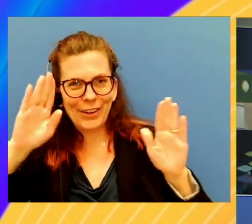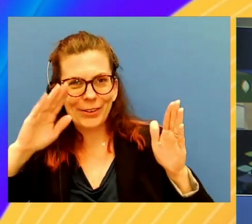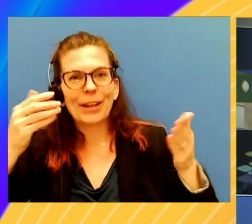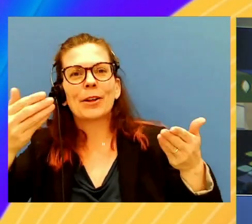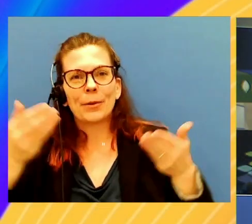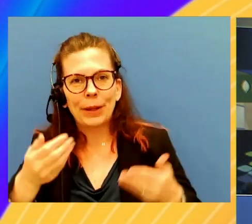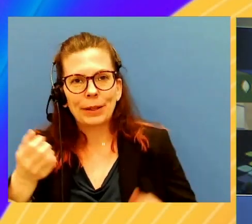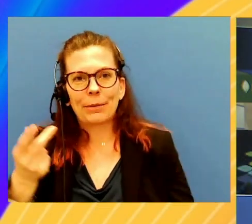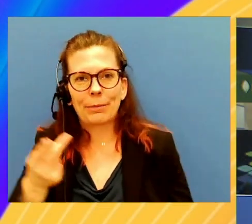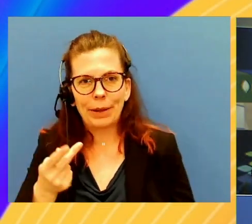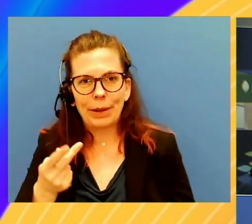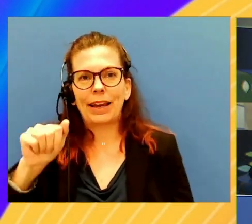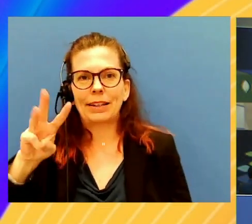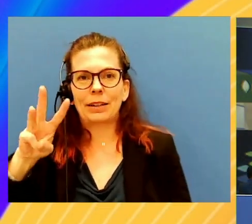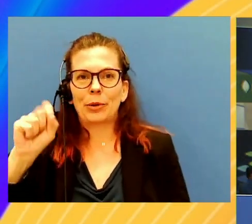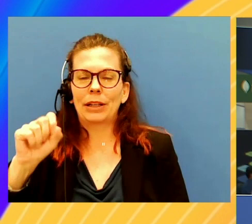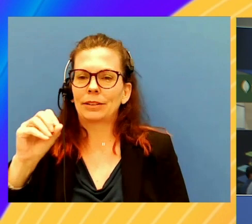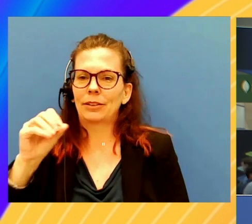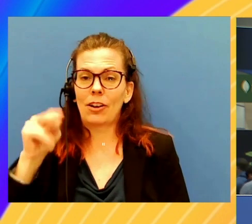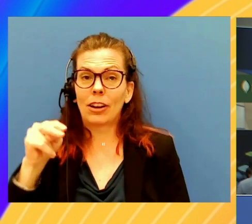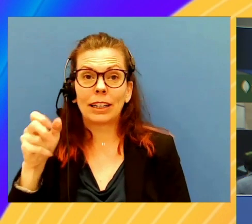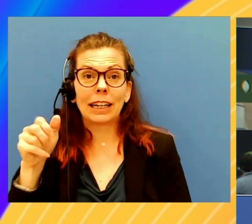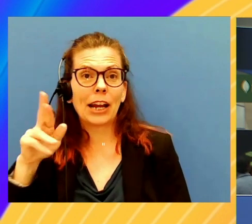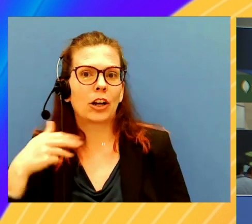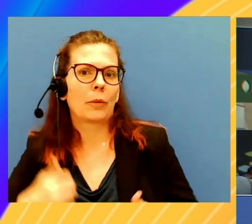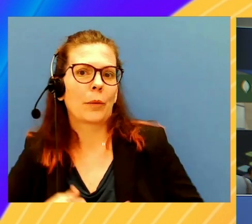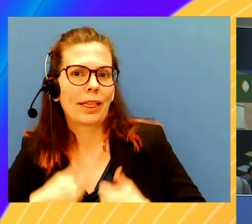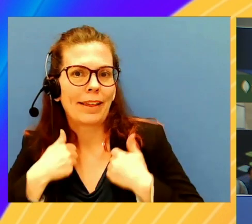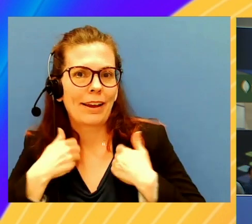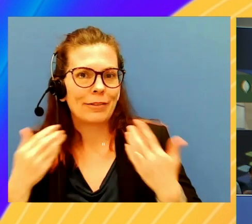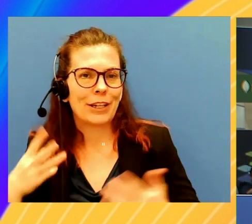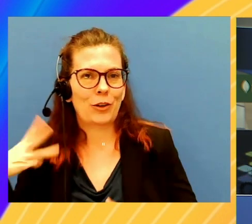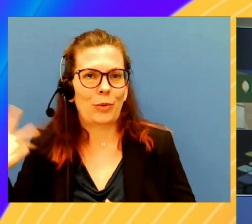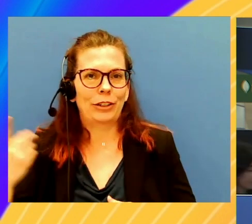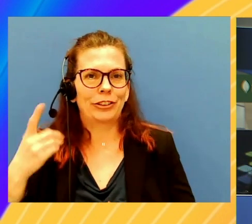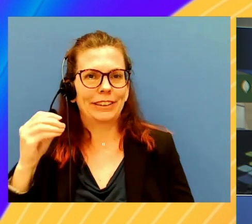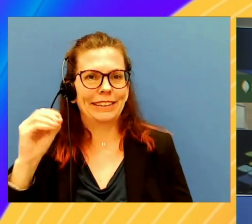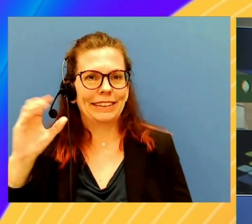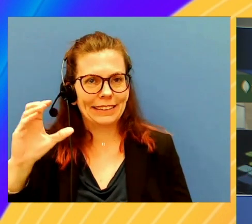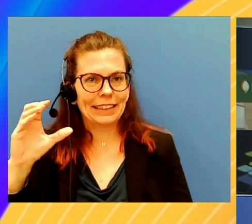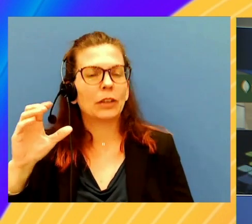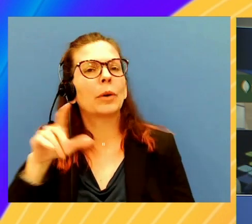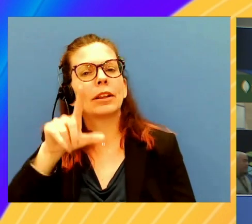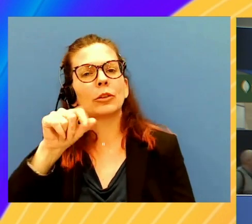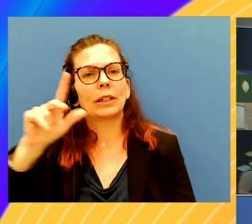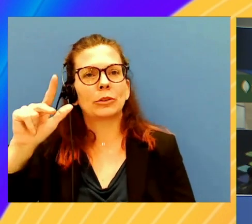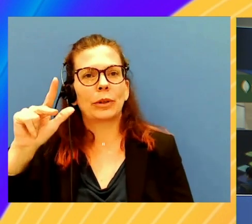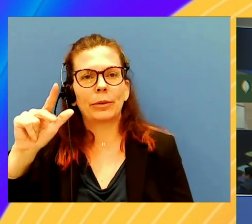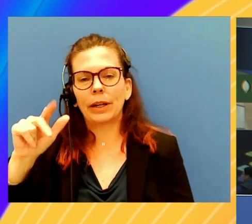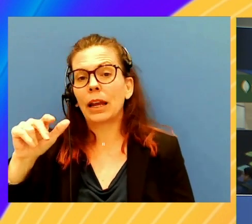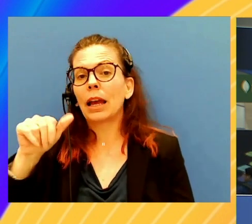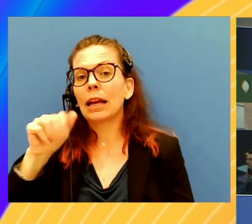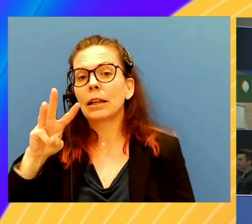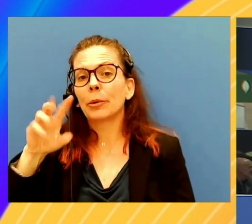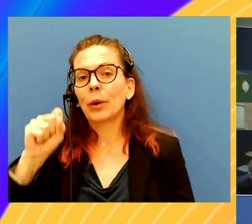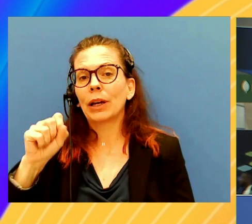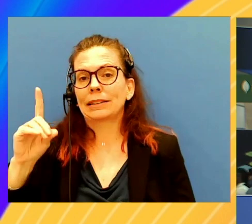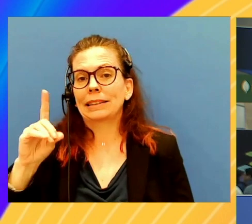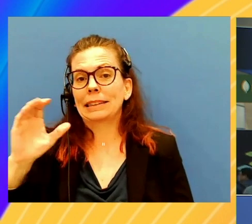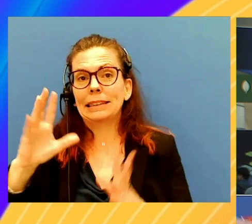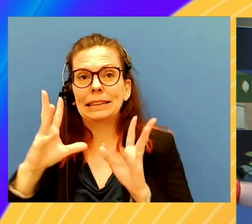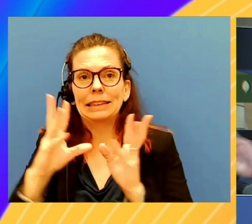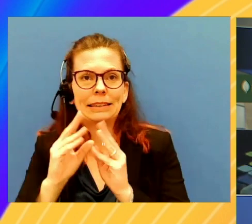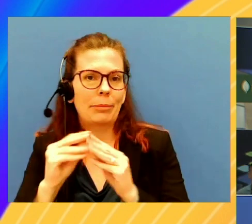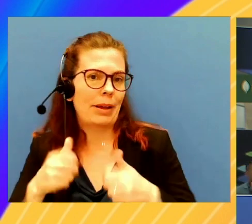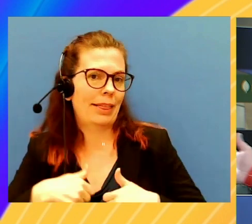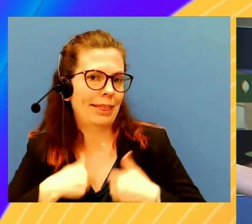Welcome back to AWS On Air. We are live here in Washington, D.C. We are at the 2023 AWS DC Summit. Live,